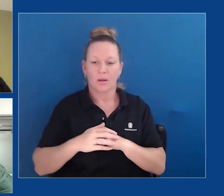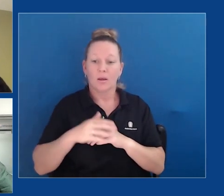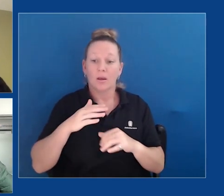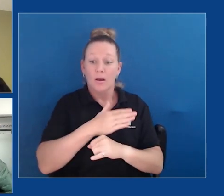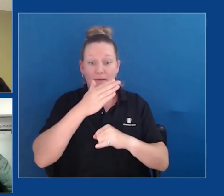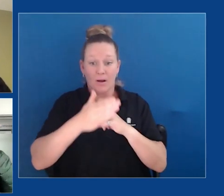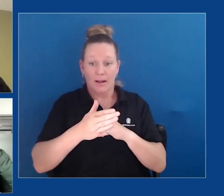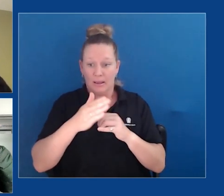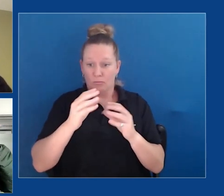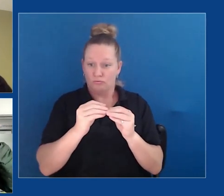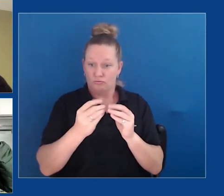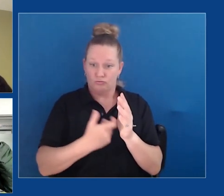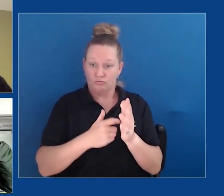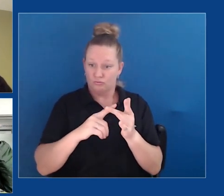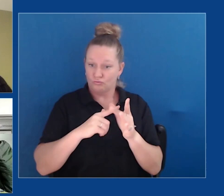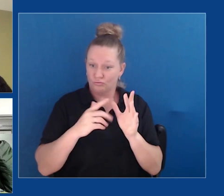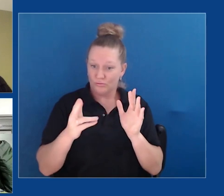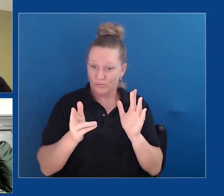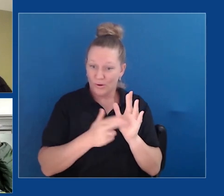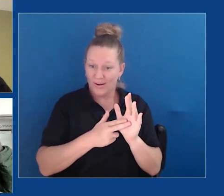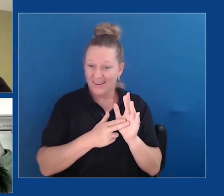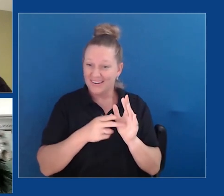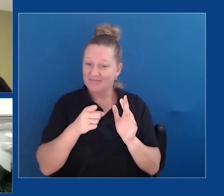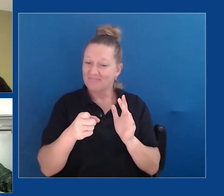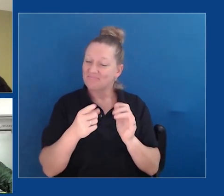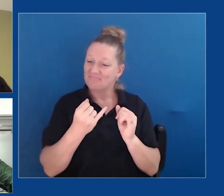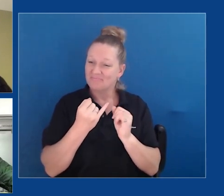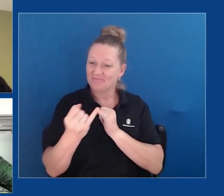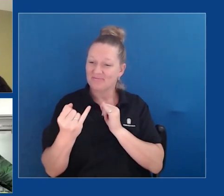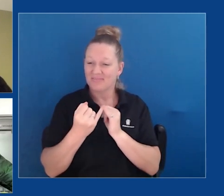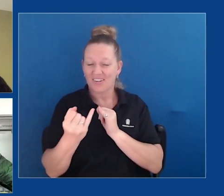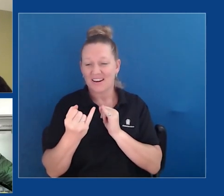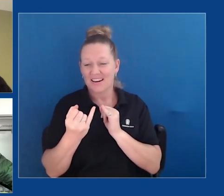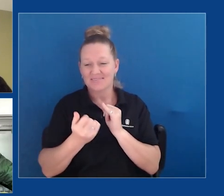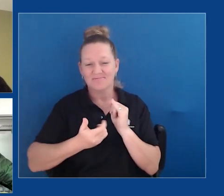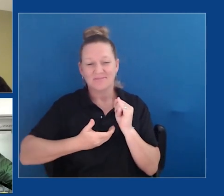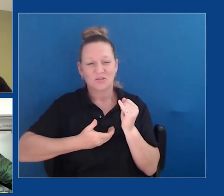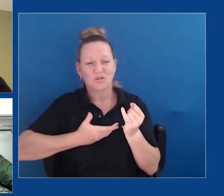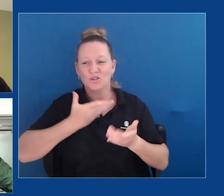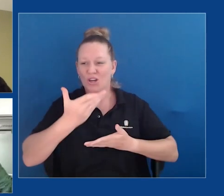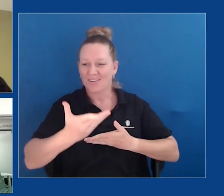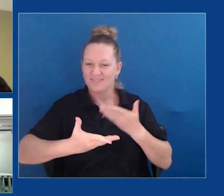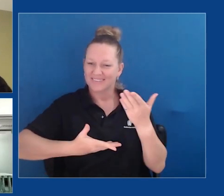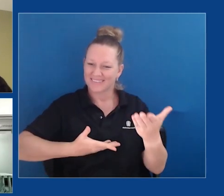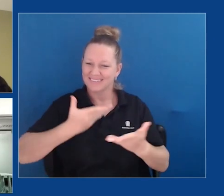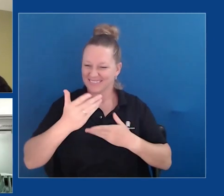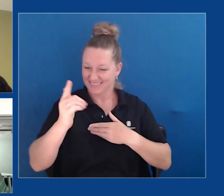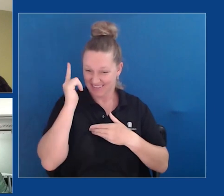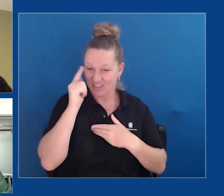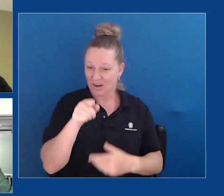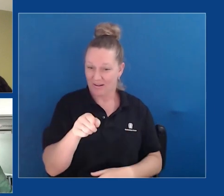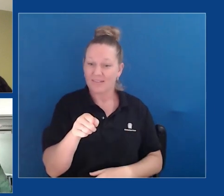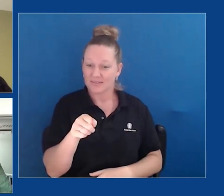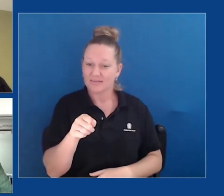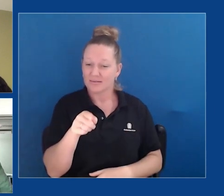you're a very generous teacher. You know, you teach a vast number